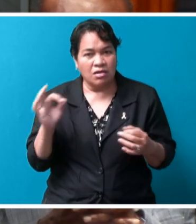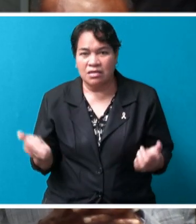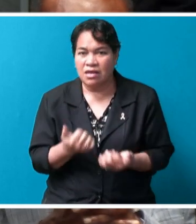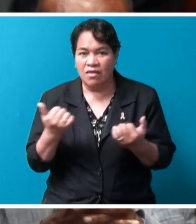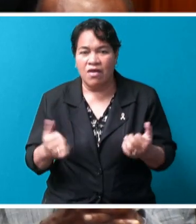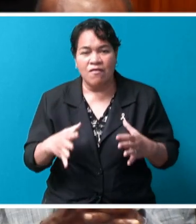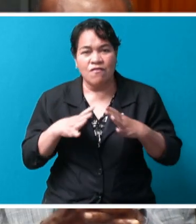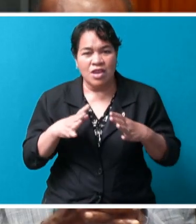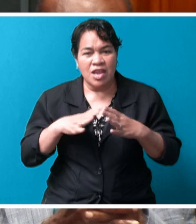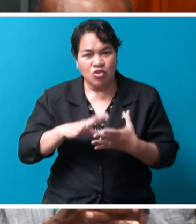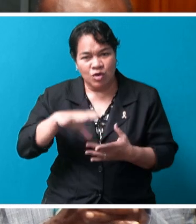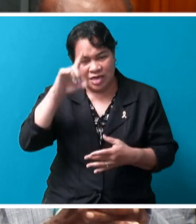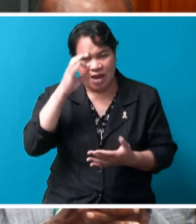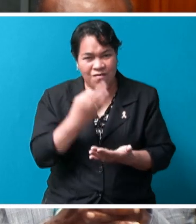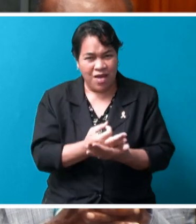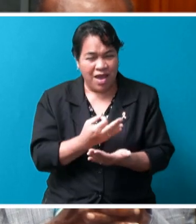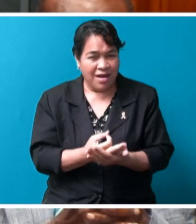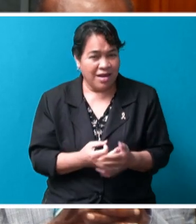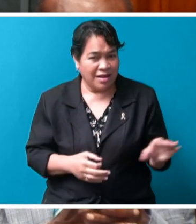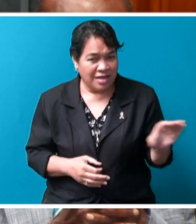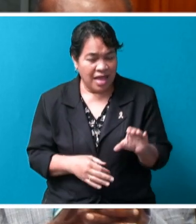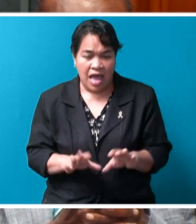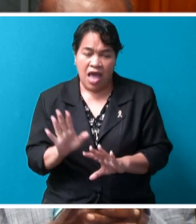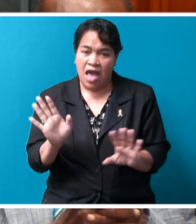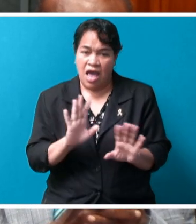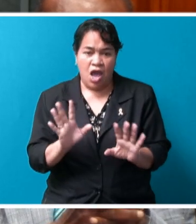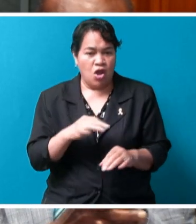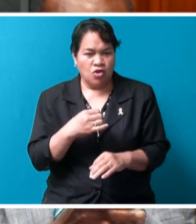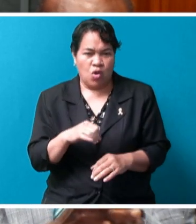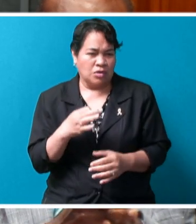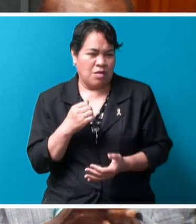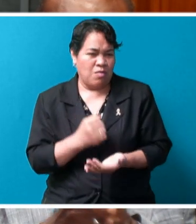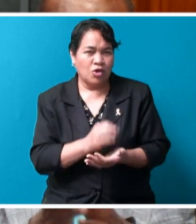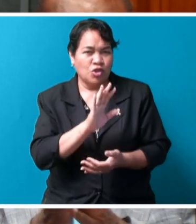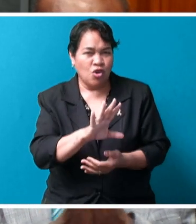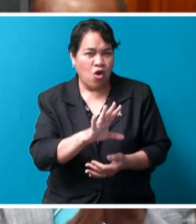There is no support to your statement in terms of the